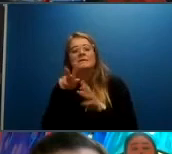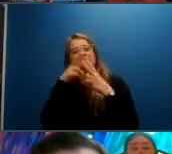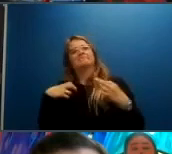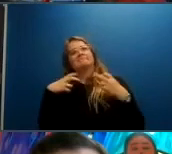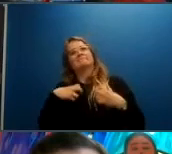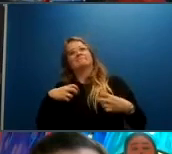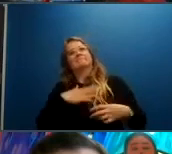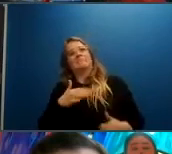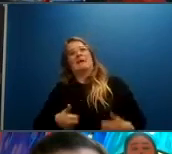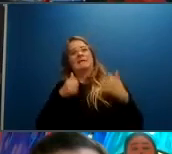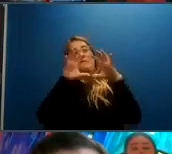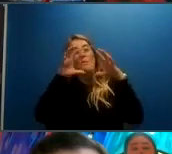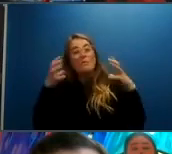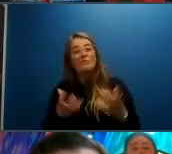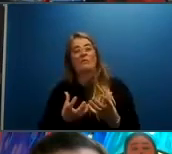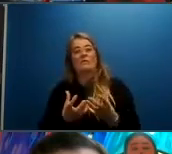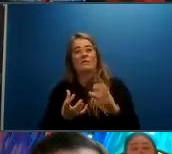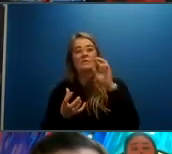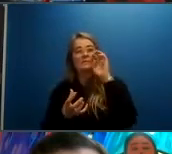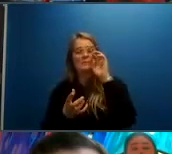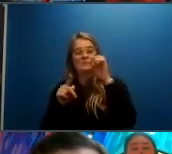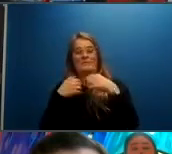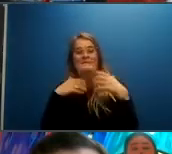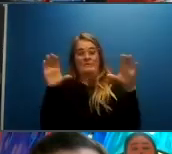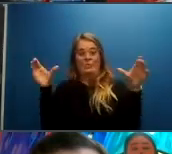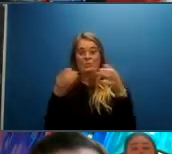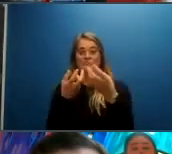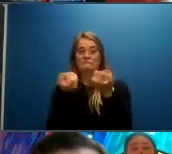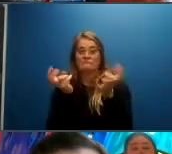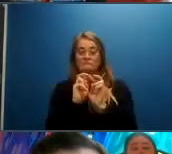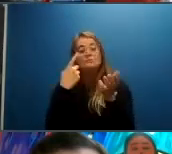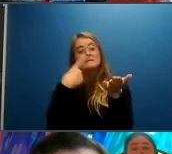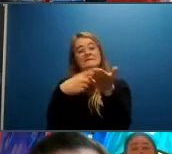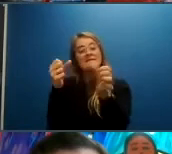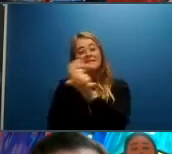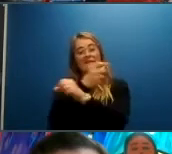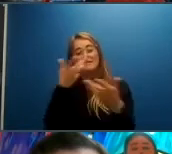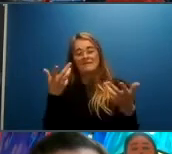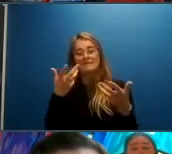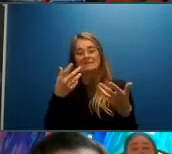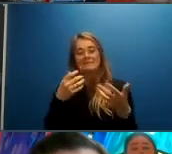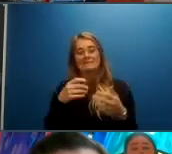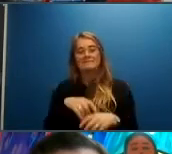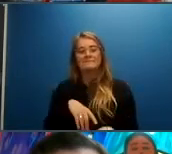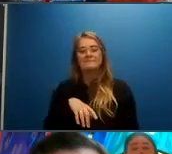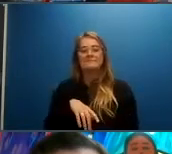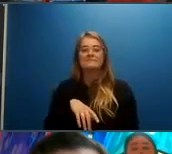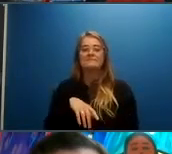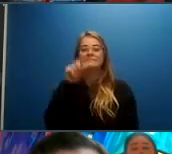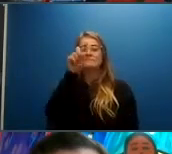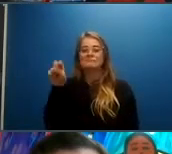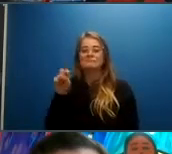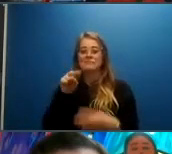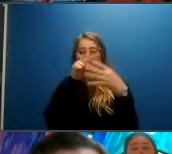And when we have our group, it says we do talk about these things. And what I really love is that